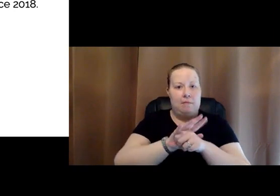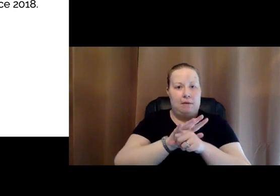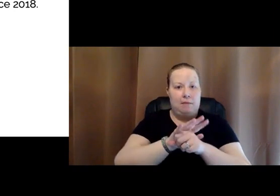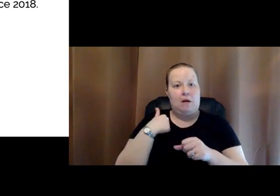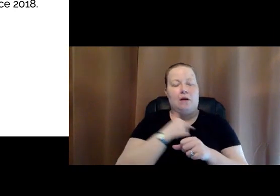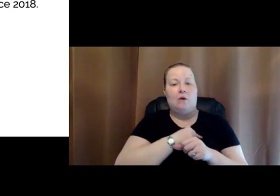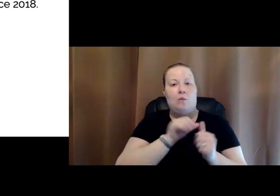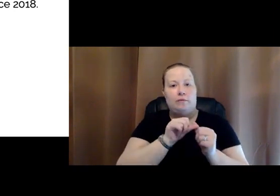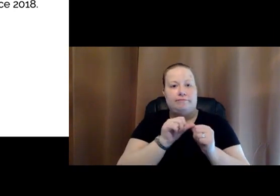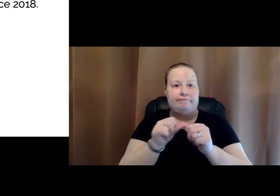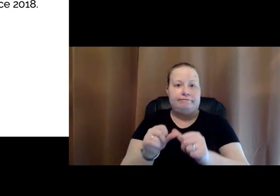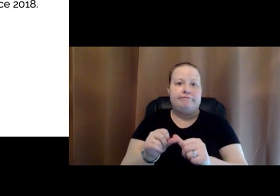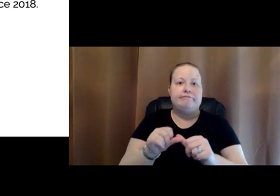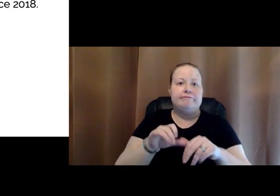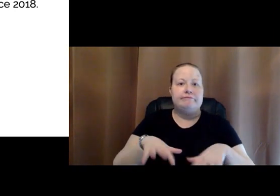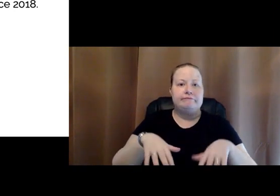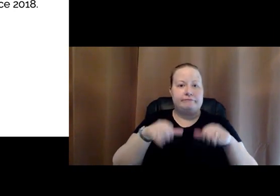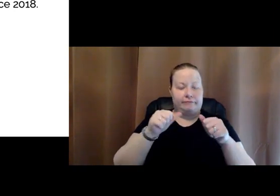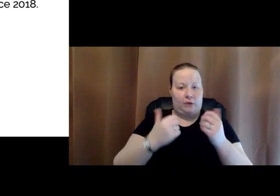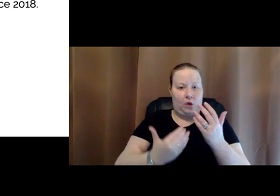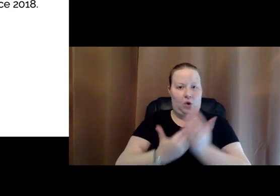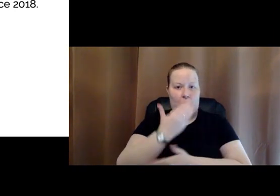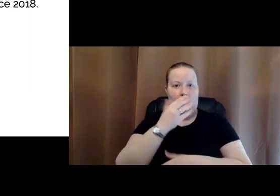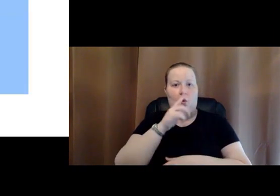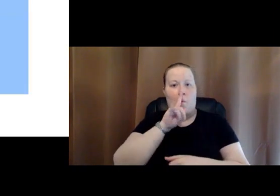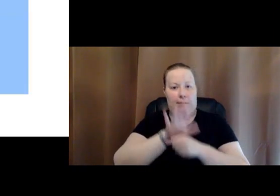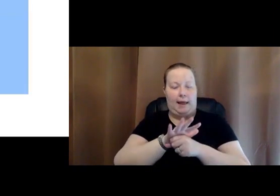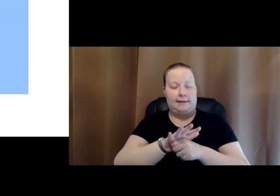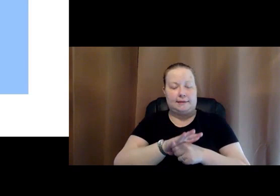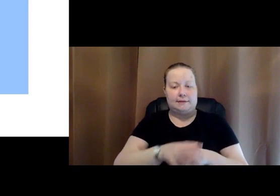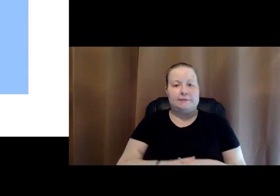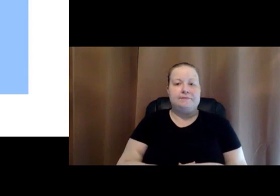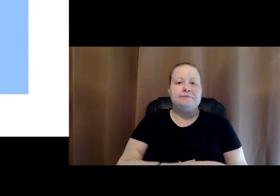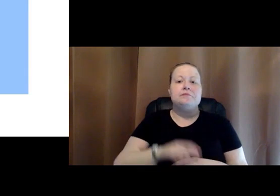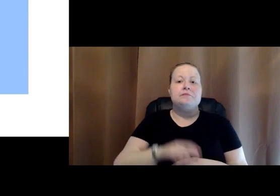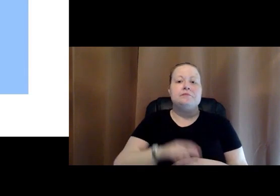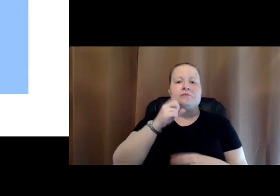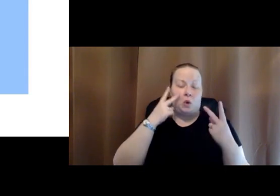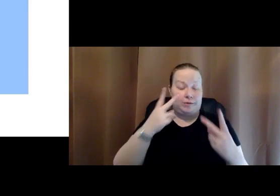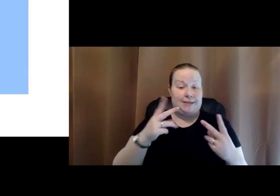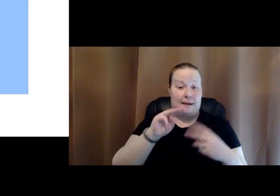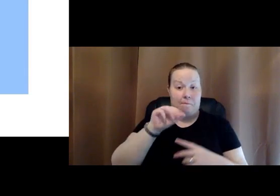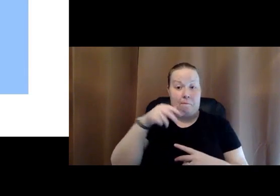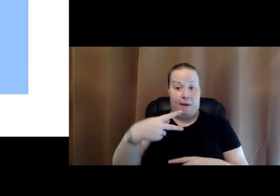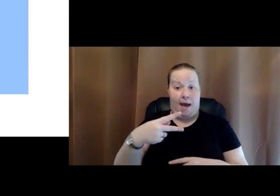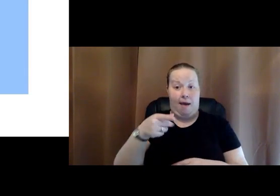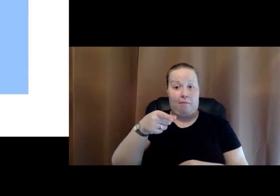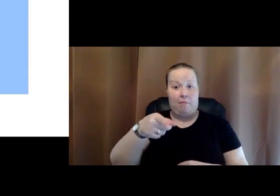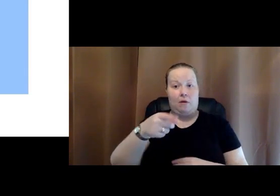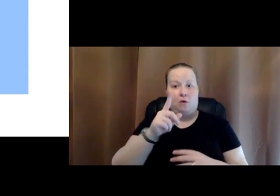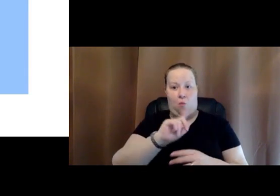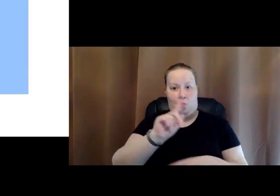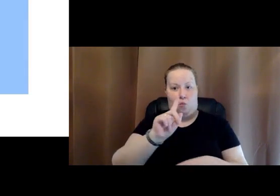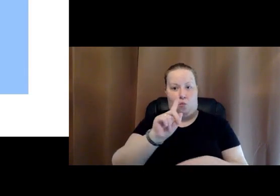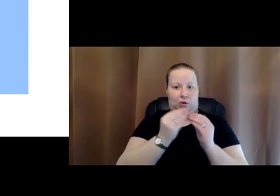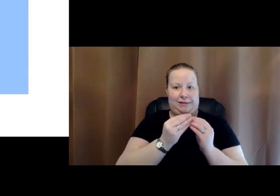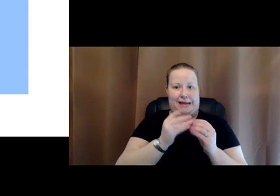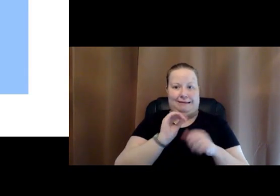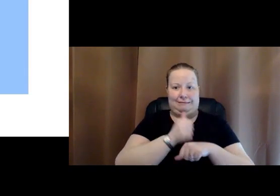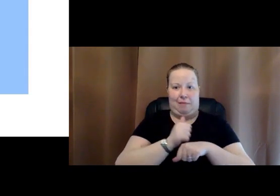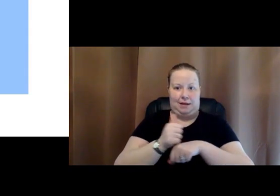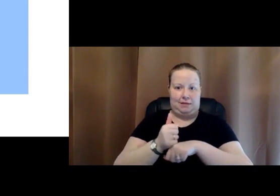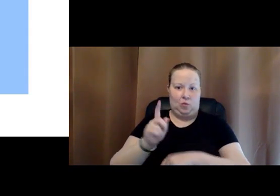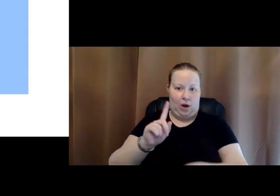continuing to take new pledge takers. So you can see here is a map that shows where all these organizations are. So all